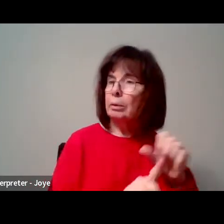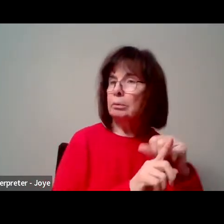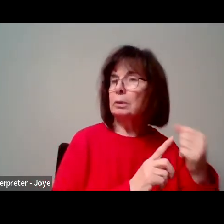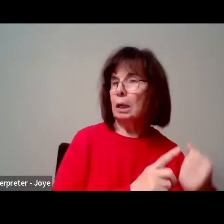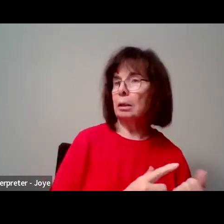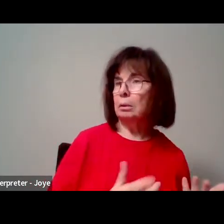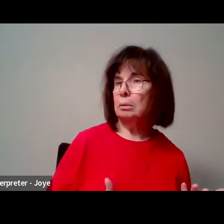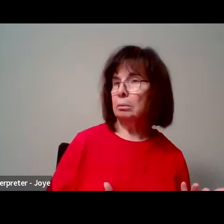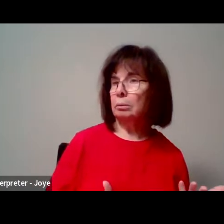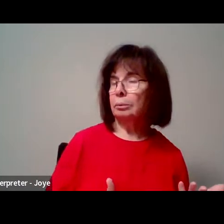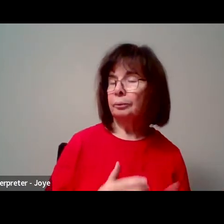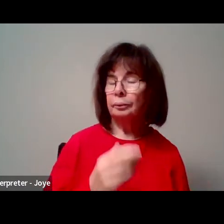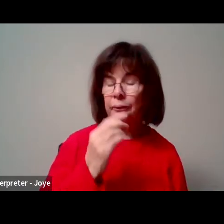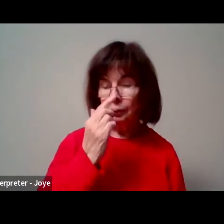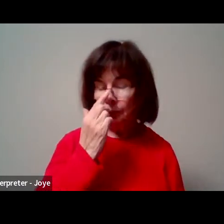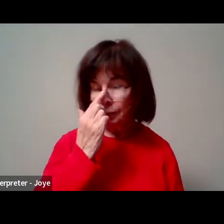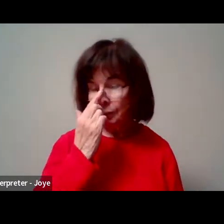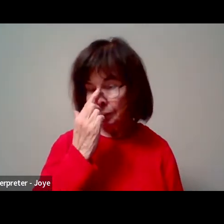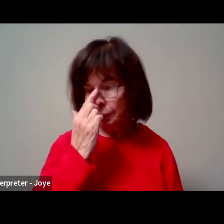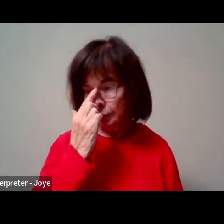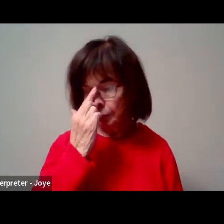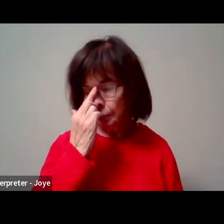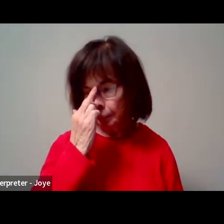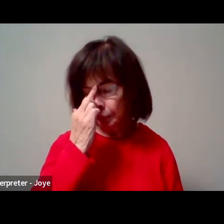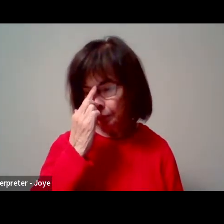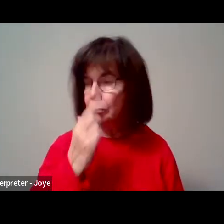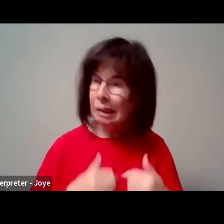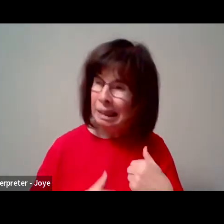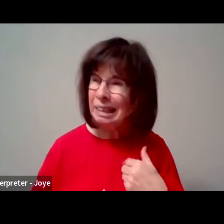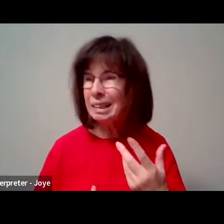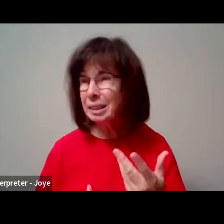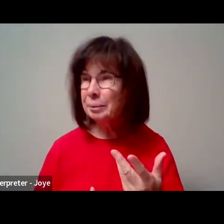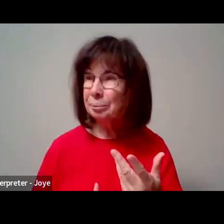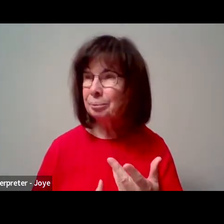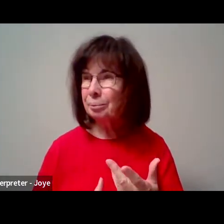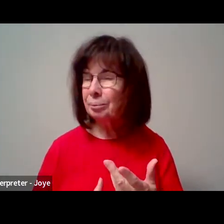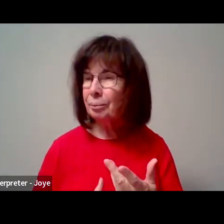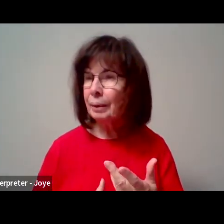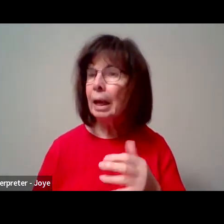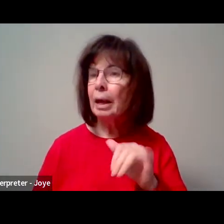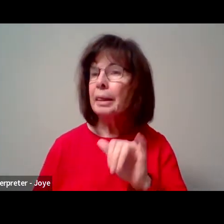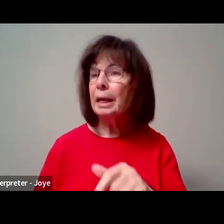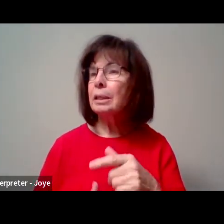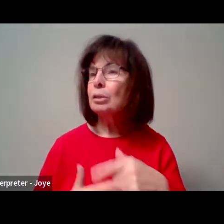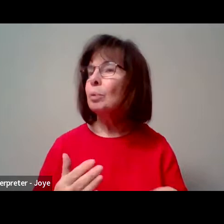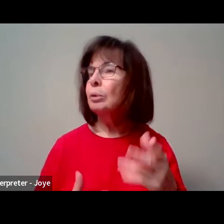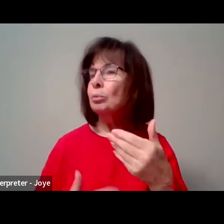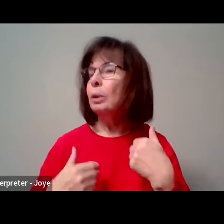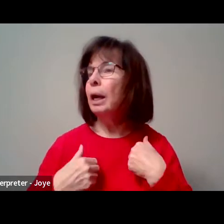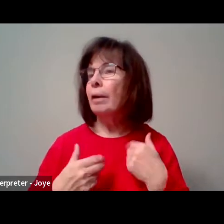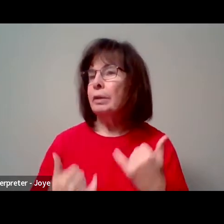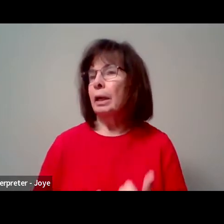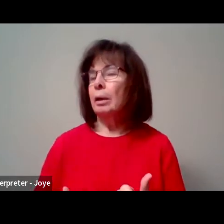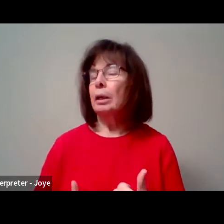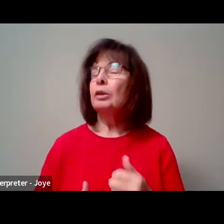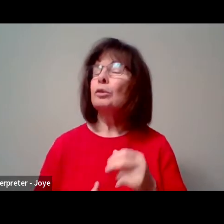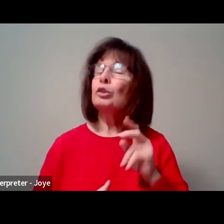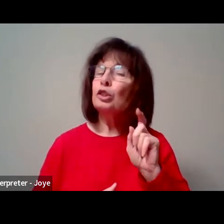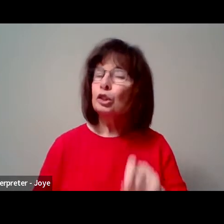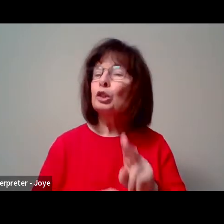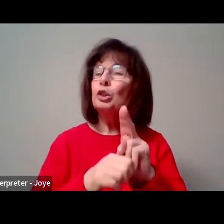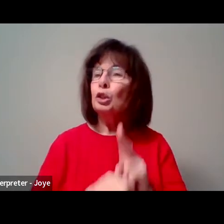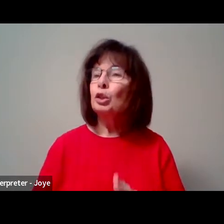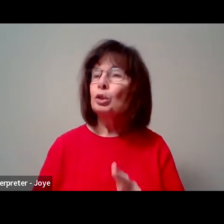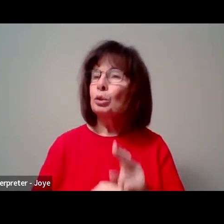well. And so I would, that is what we have now. And I think that we should use the data that we do